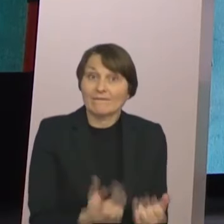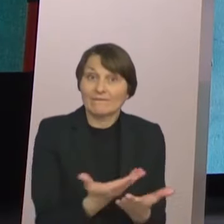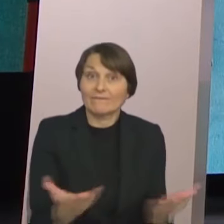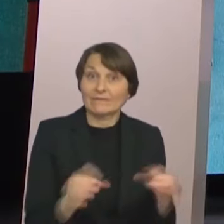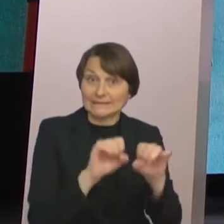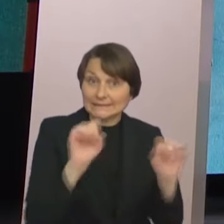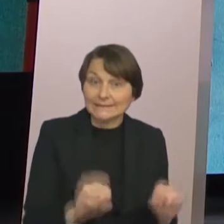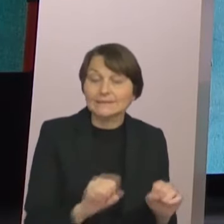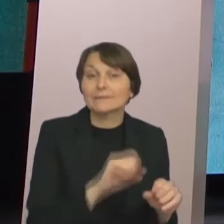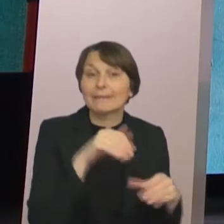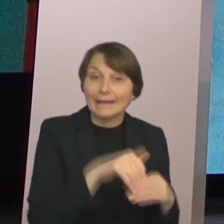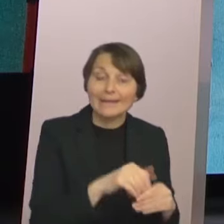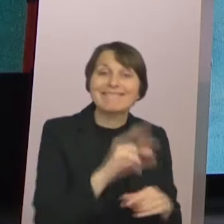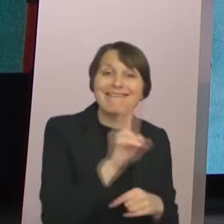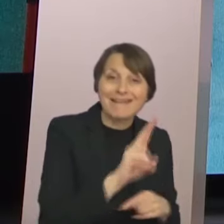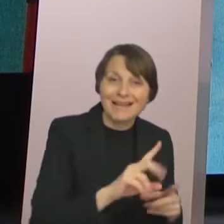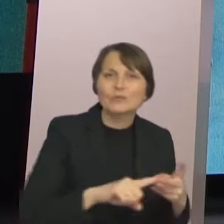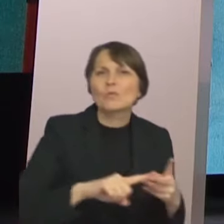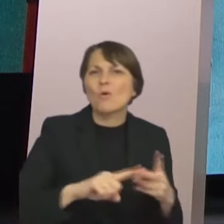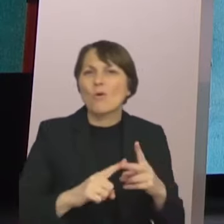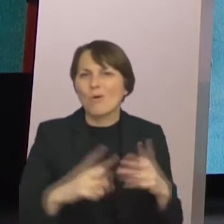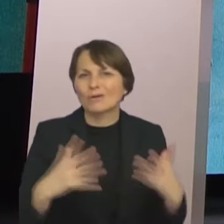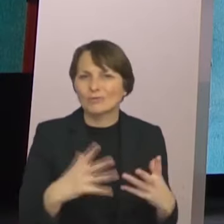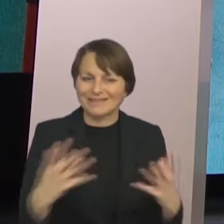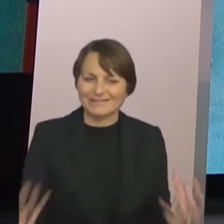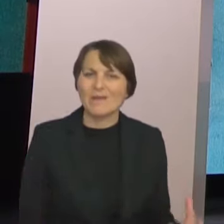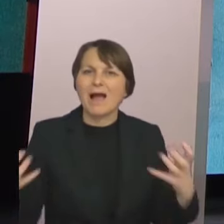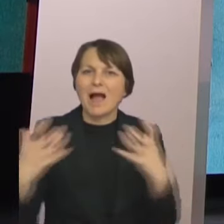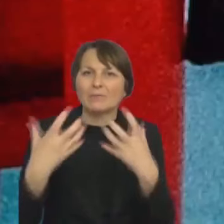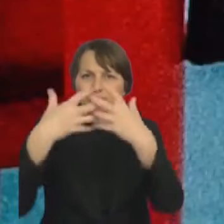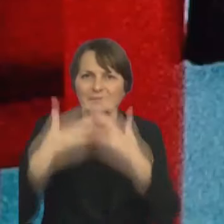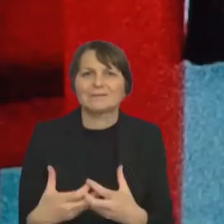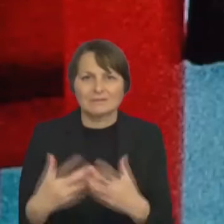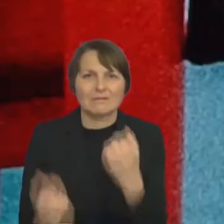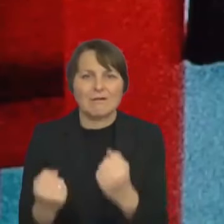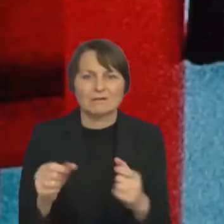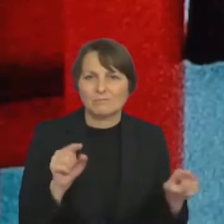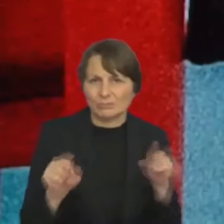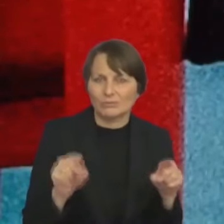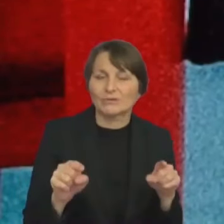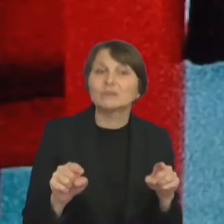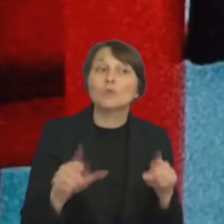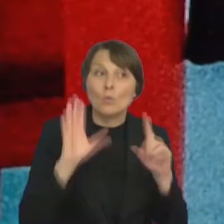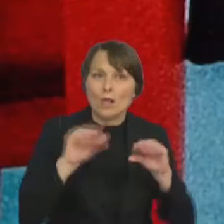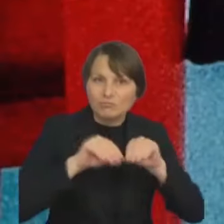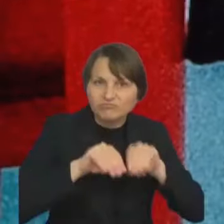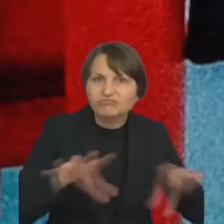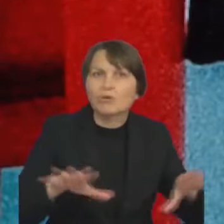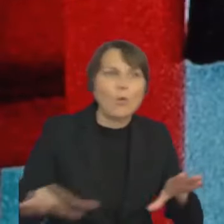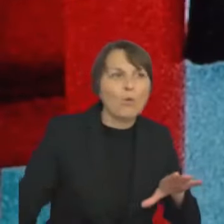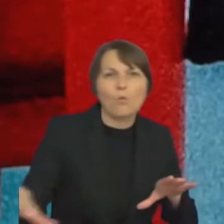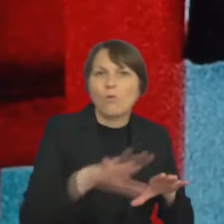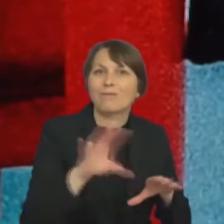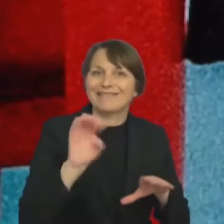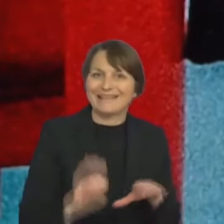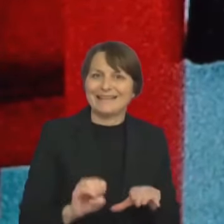hybrid rechargeable, so plug-in hybrid cars, and we will be deploying it on all of our e-tech launches in Europe,